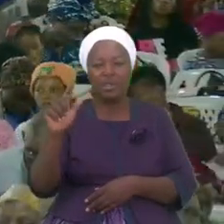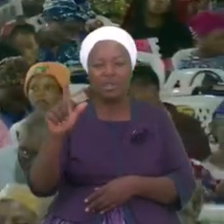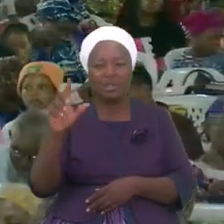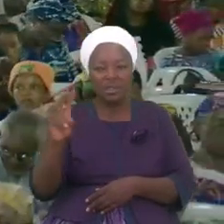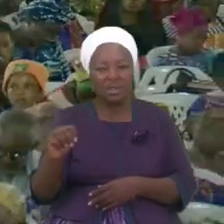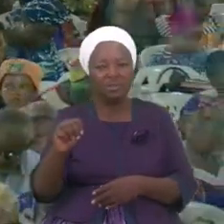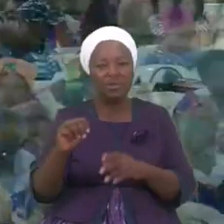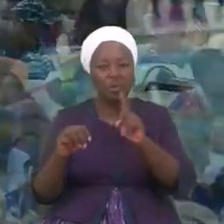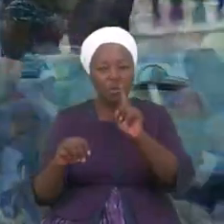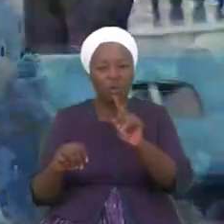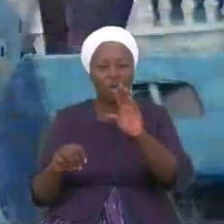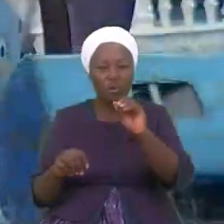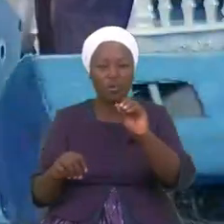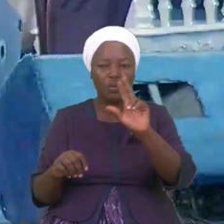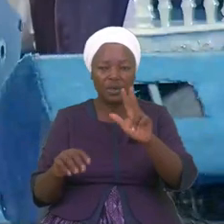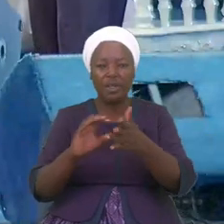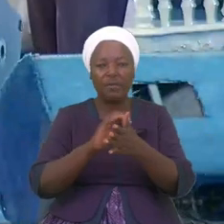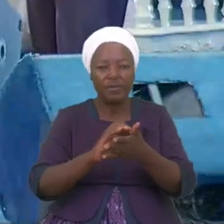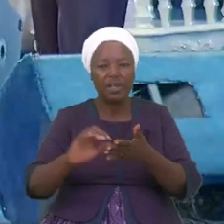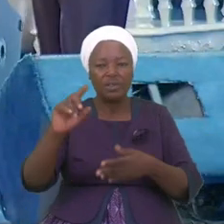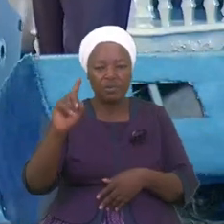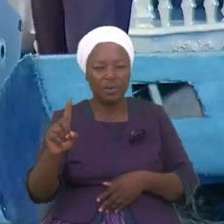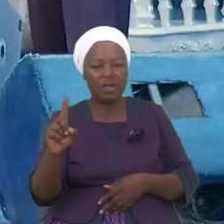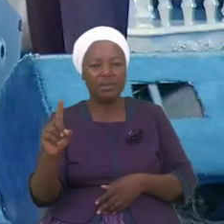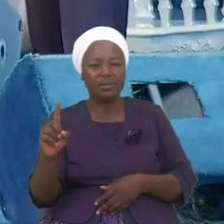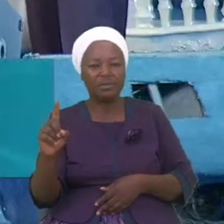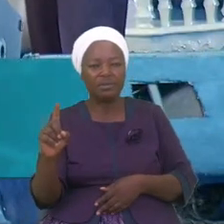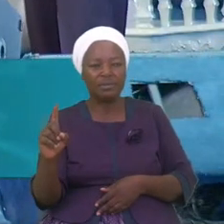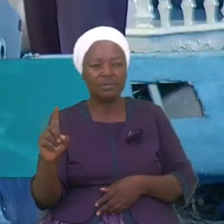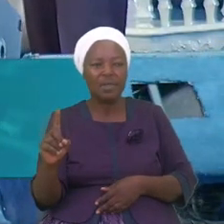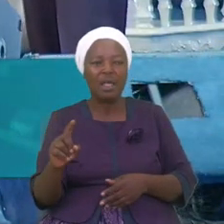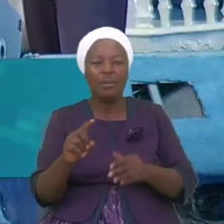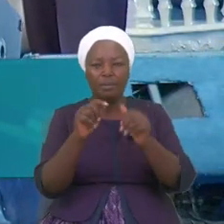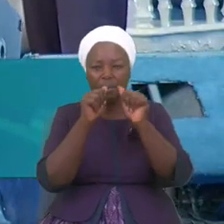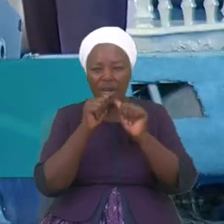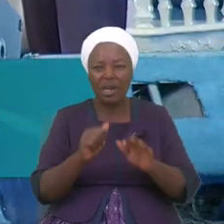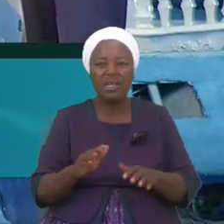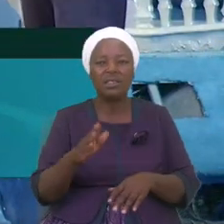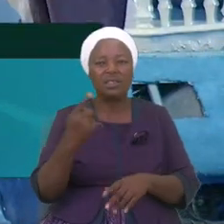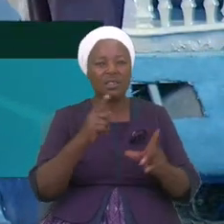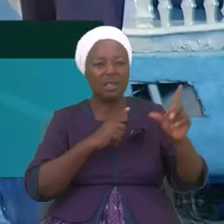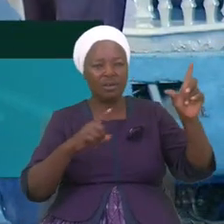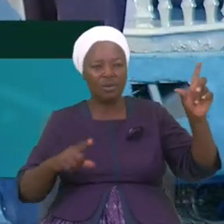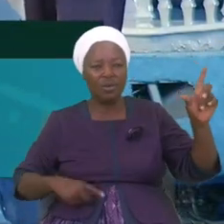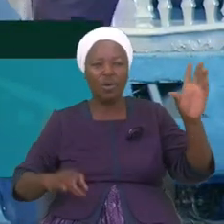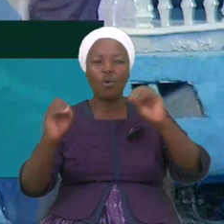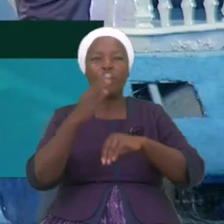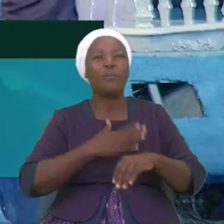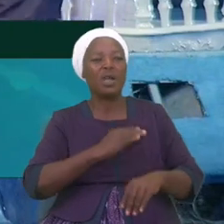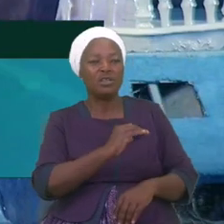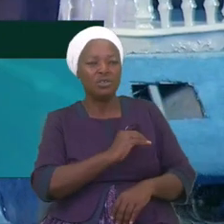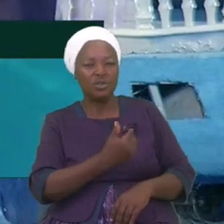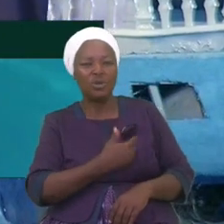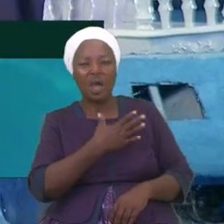Psalm 103. I'm looking at verse 1. In Psalm 103, verse 1, it says, bless the Lord, O my soul,